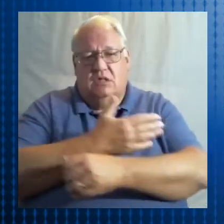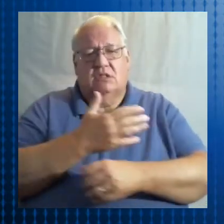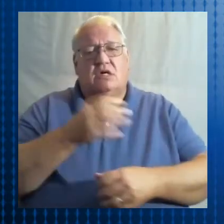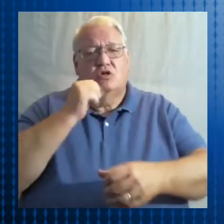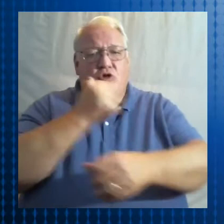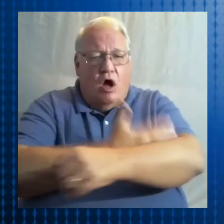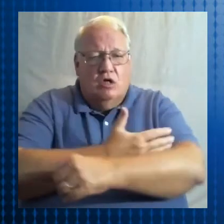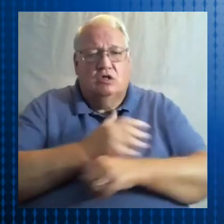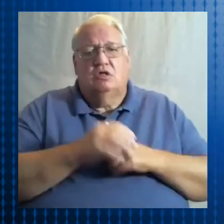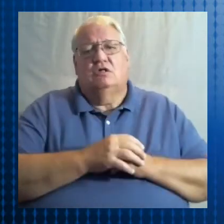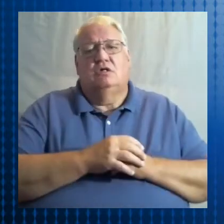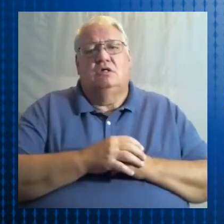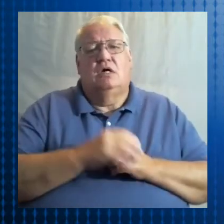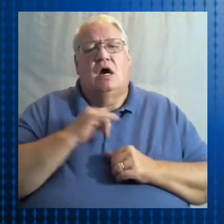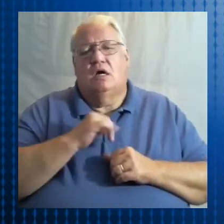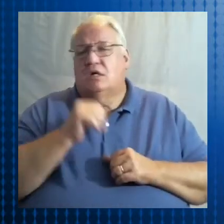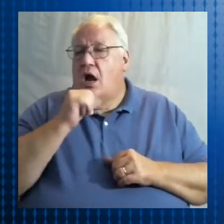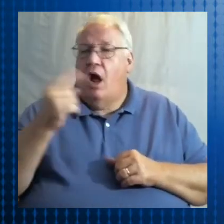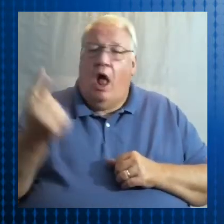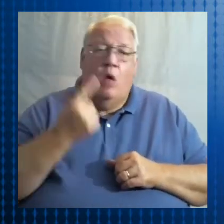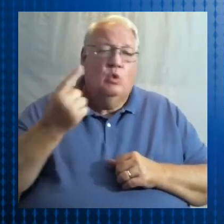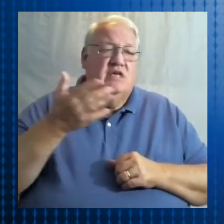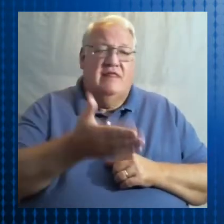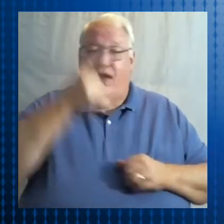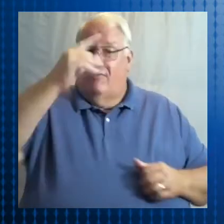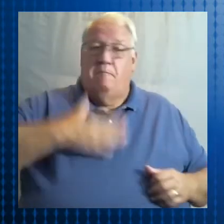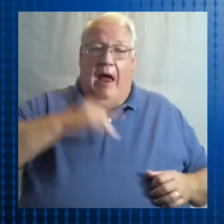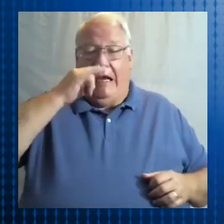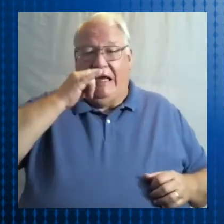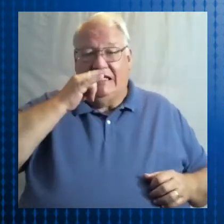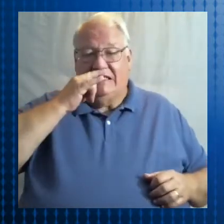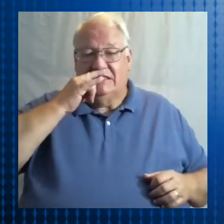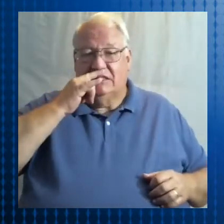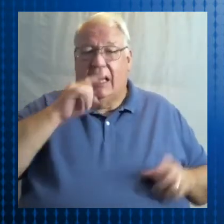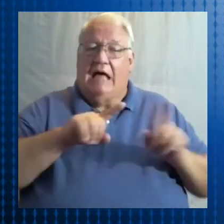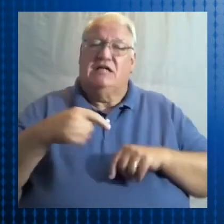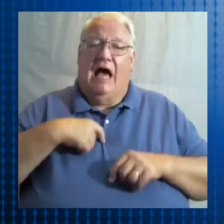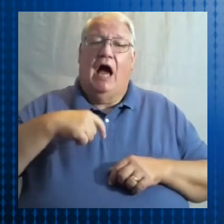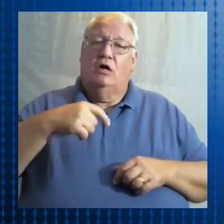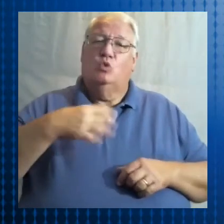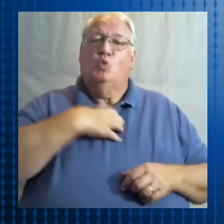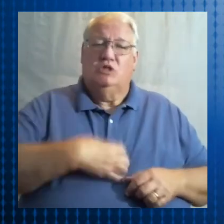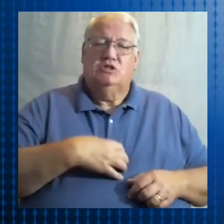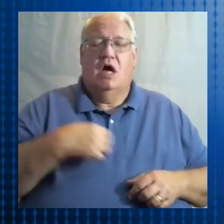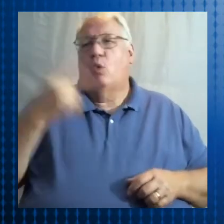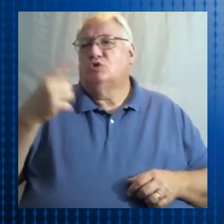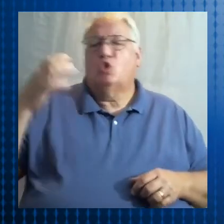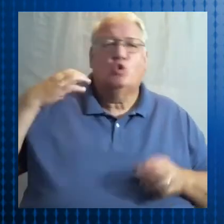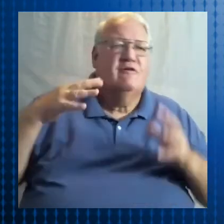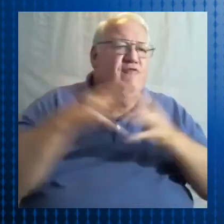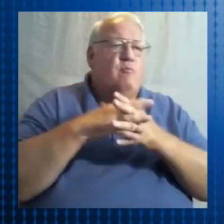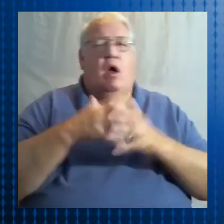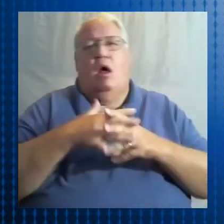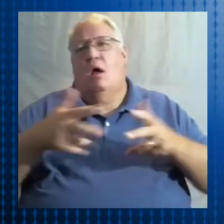and Alexis. I was not always around for my own kids as much as I would have liked, because I was always coaching football, basketball, and track